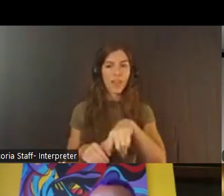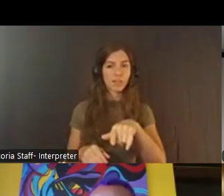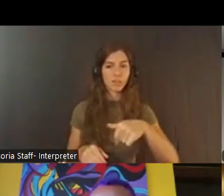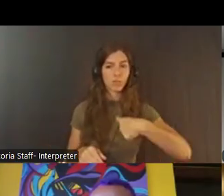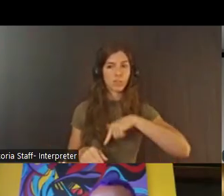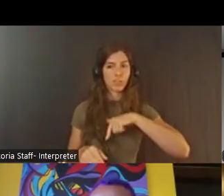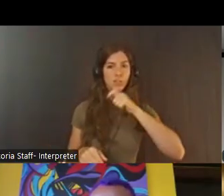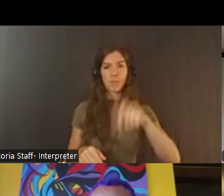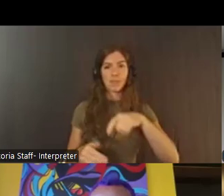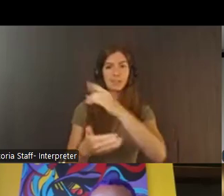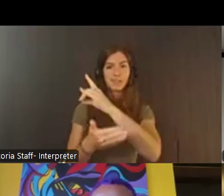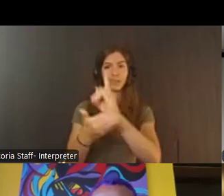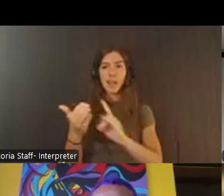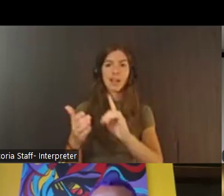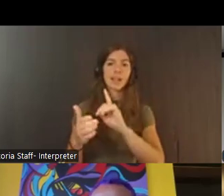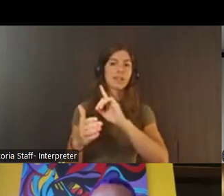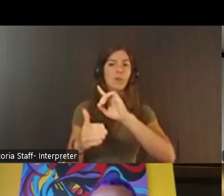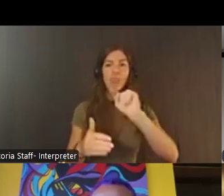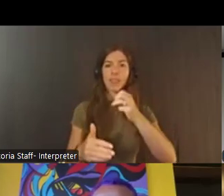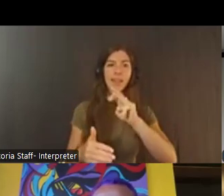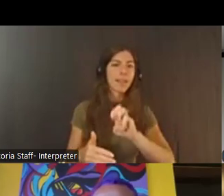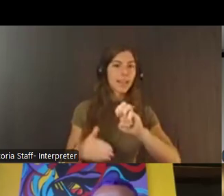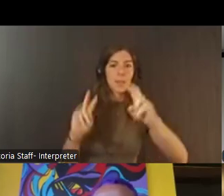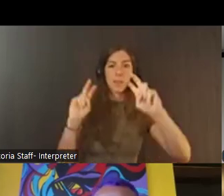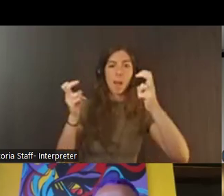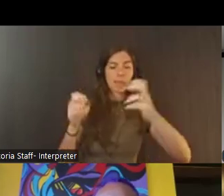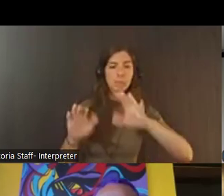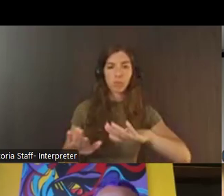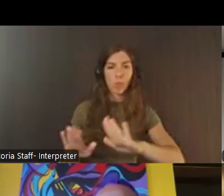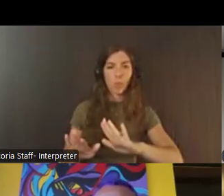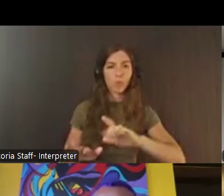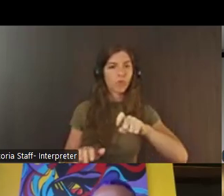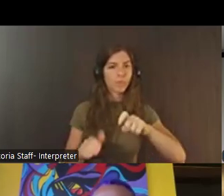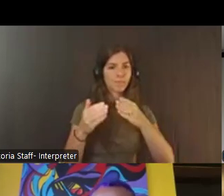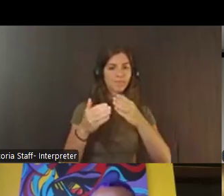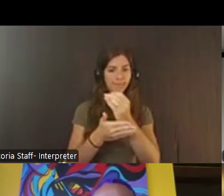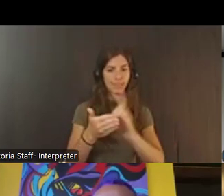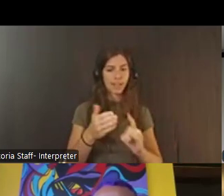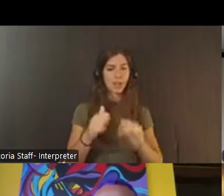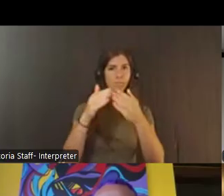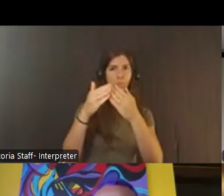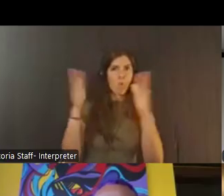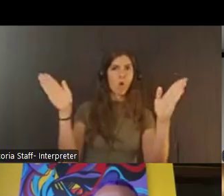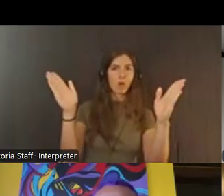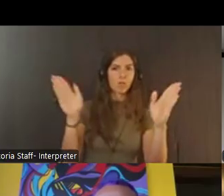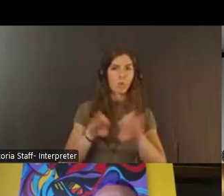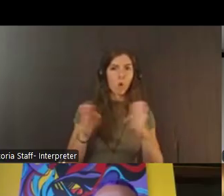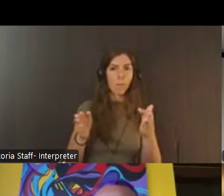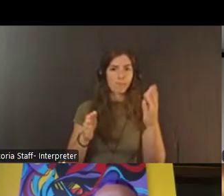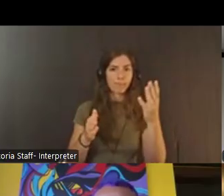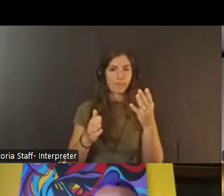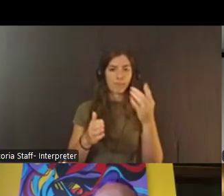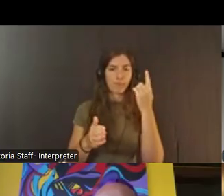with aesthetics or themes or topics in mind. We should be designing broad, open containers that the artists and the curators